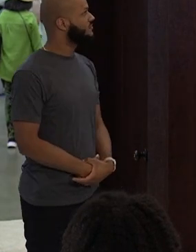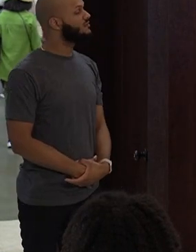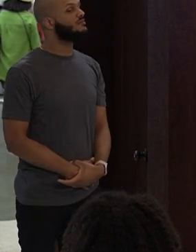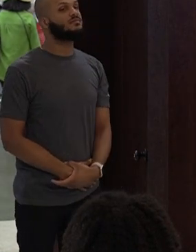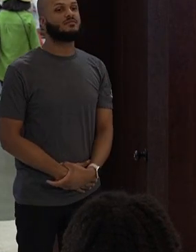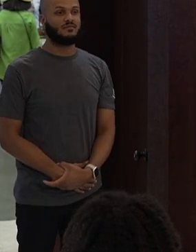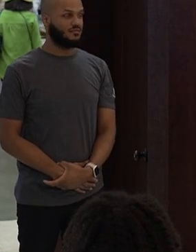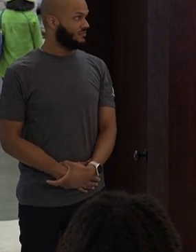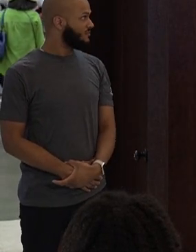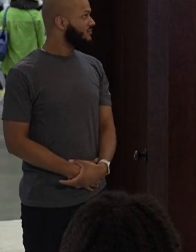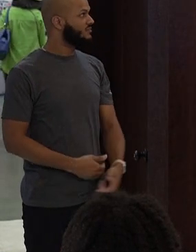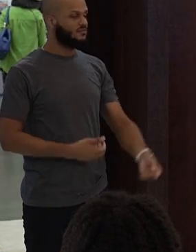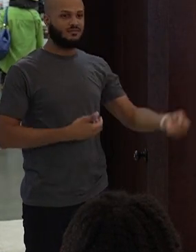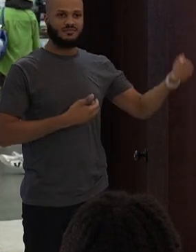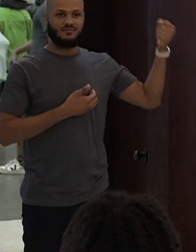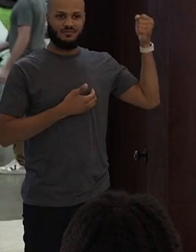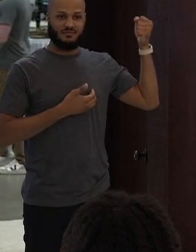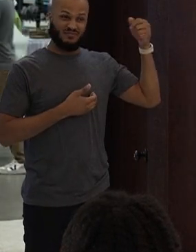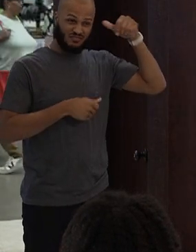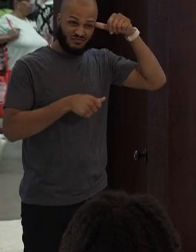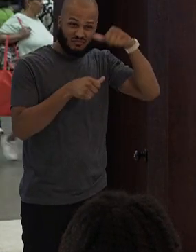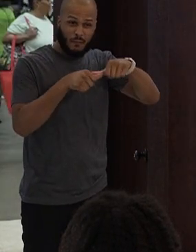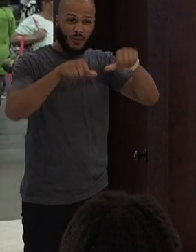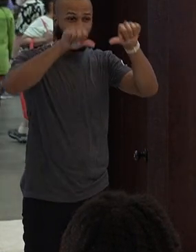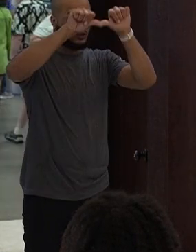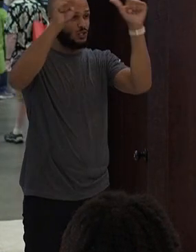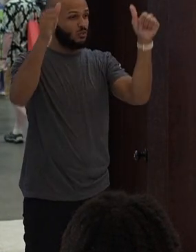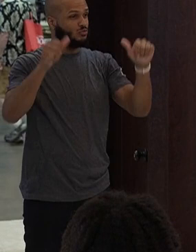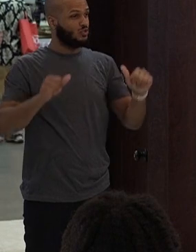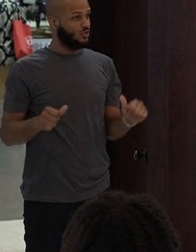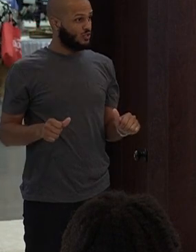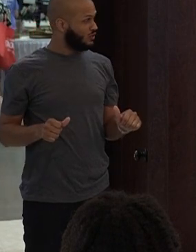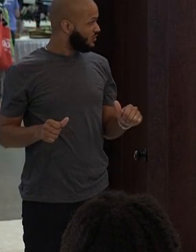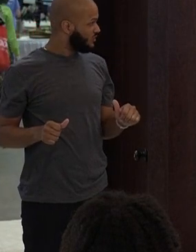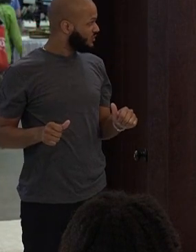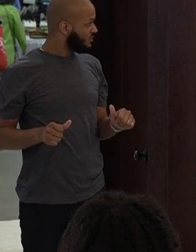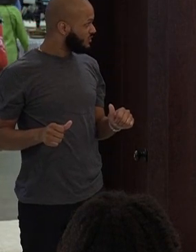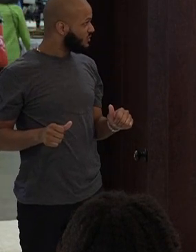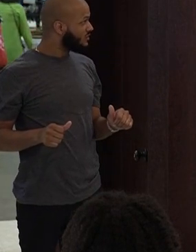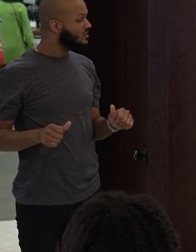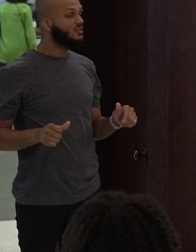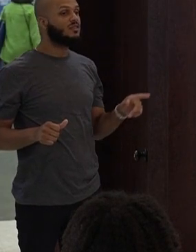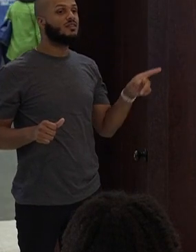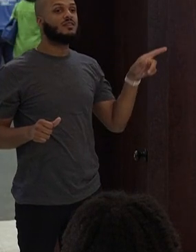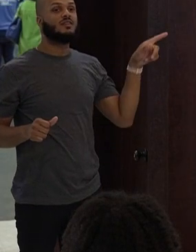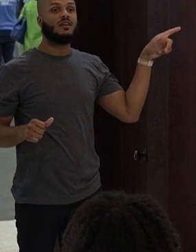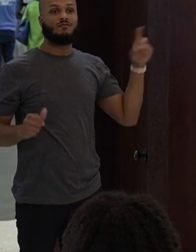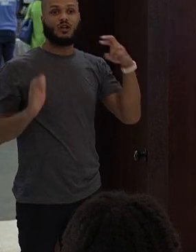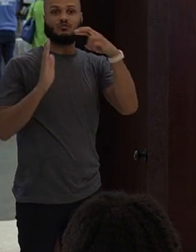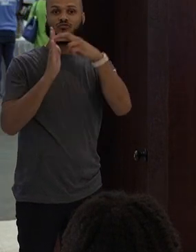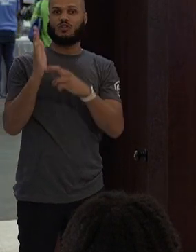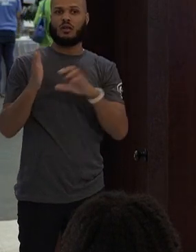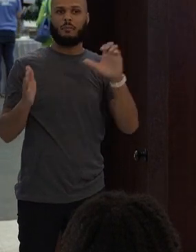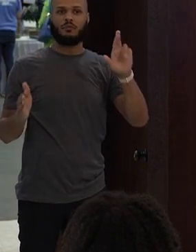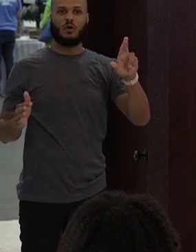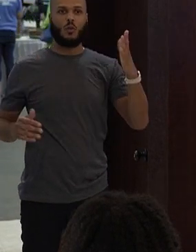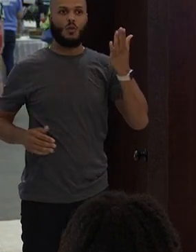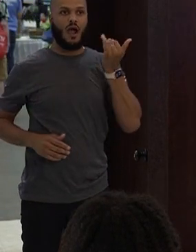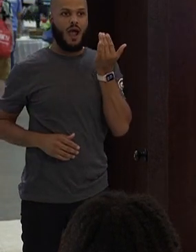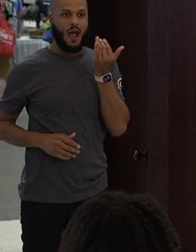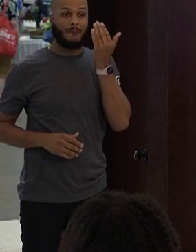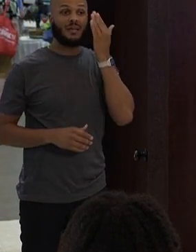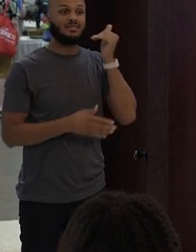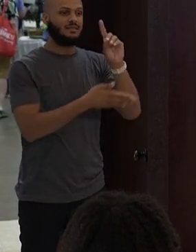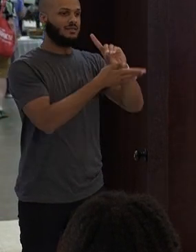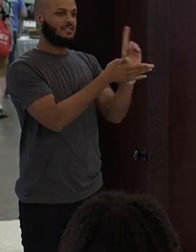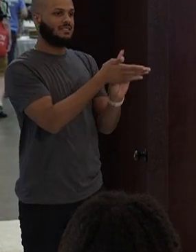It's the Statue of Liberty. Remember I mentioned sculpture, right? The Statue of Liberty was registered for copyright. Why was that? Because the